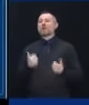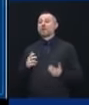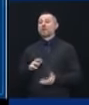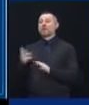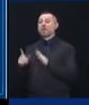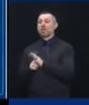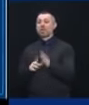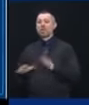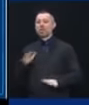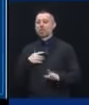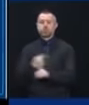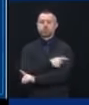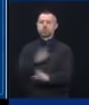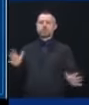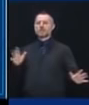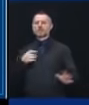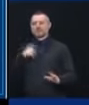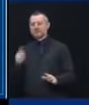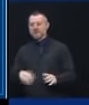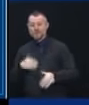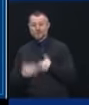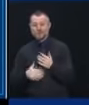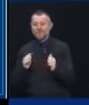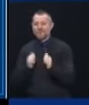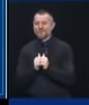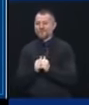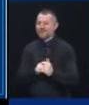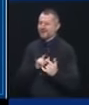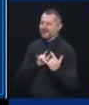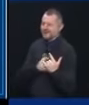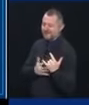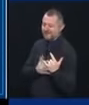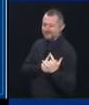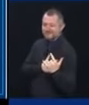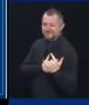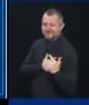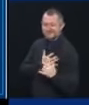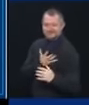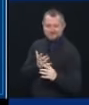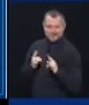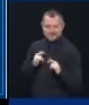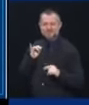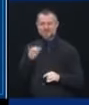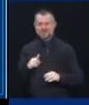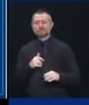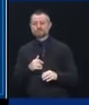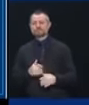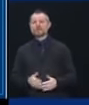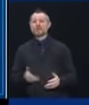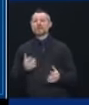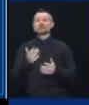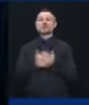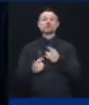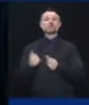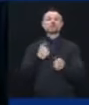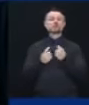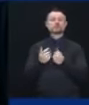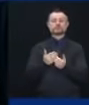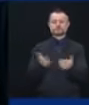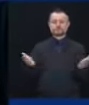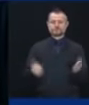to do it with love in your heart. That's our plan, and that's what we will do. Let's take some questions.